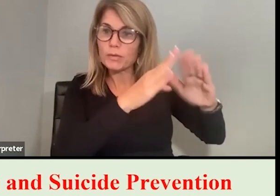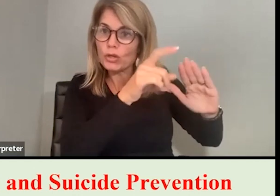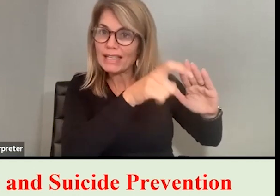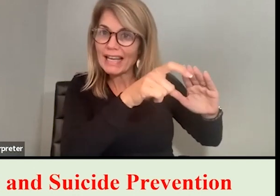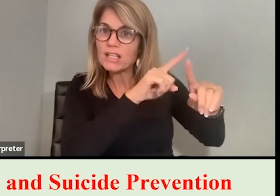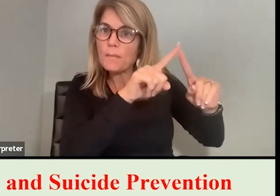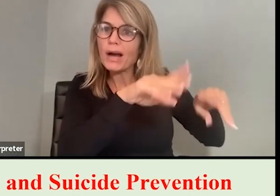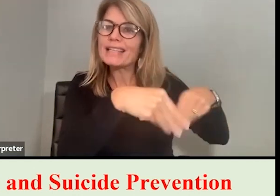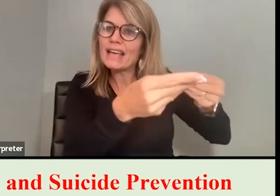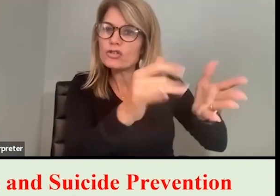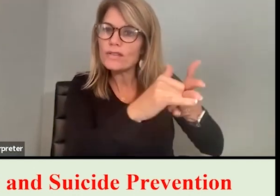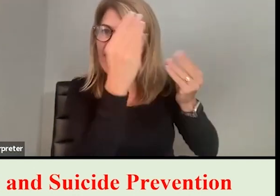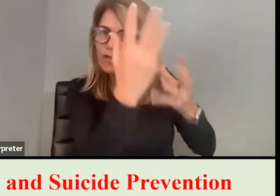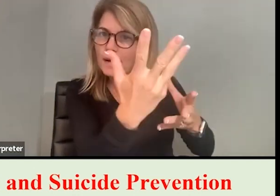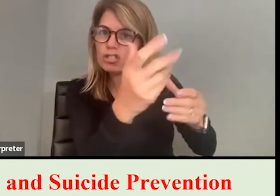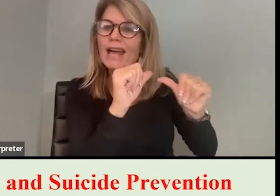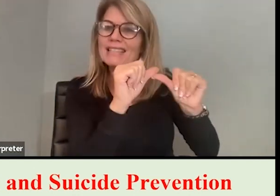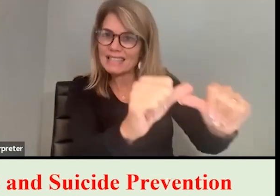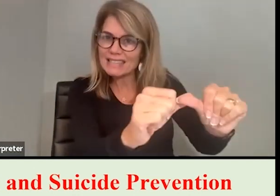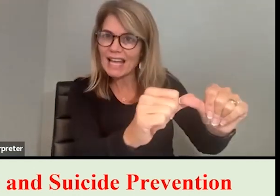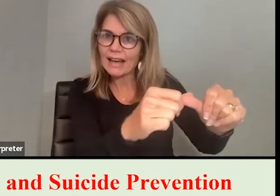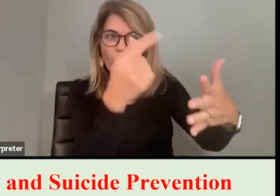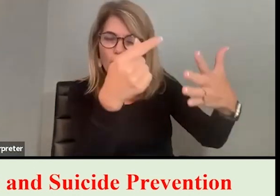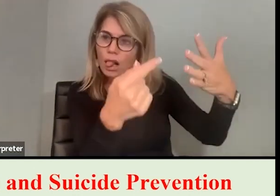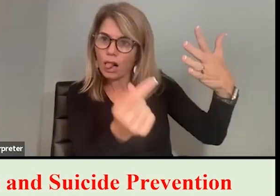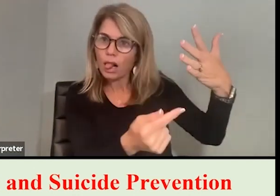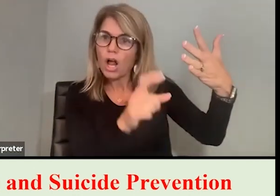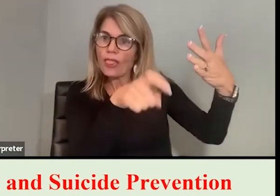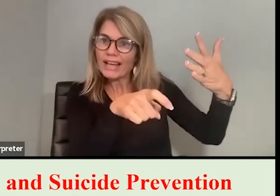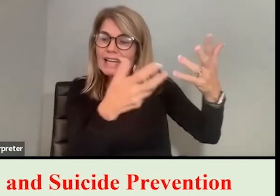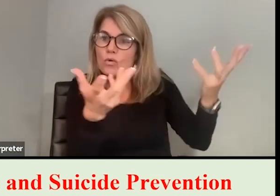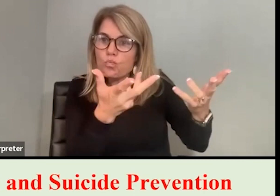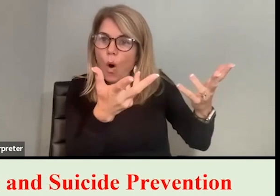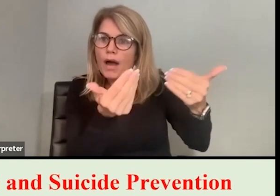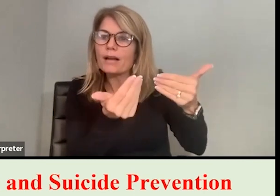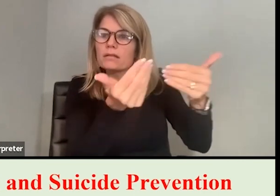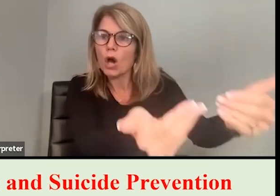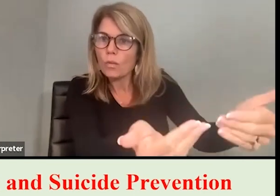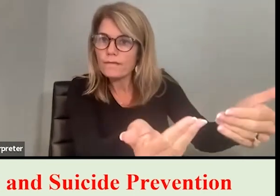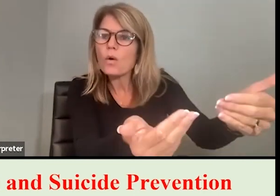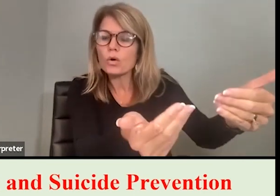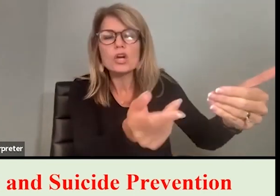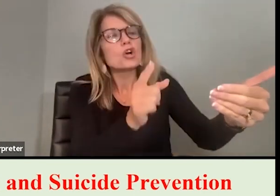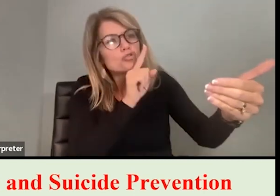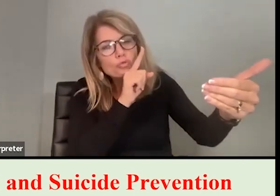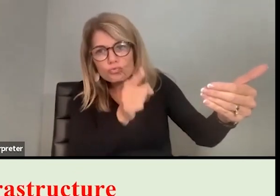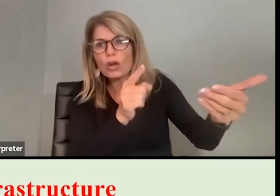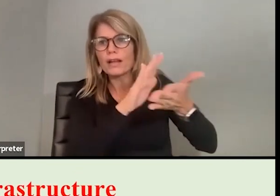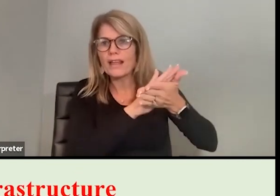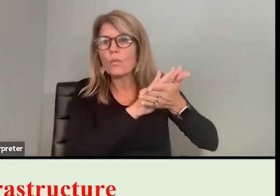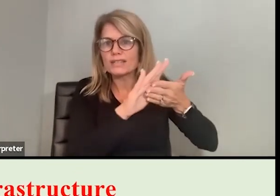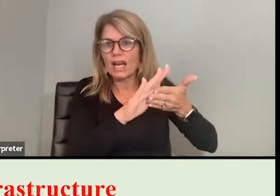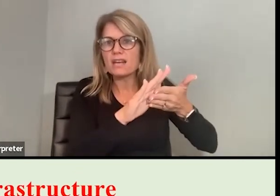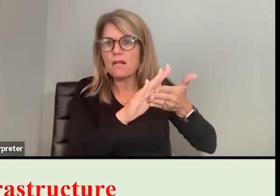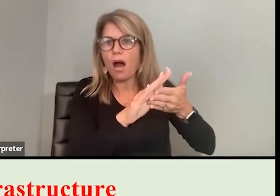forwarding information in a sustaining fashion to tell you what the needs are going forward. So this was a really, really nice move on